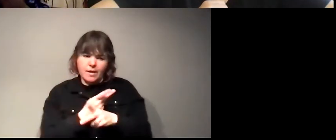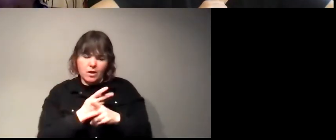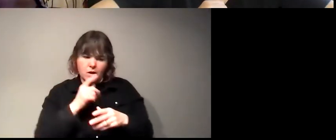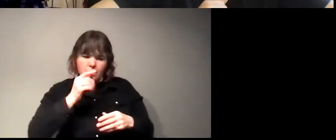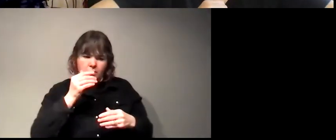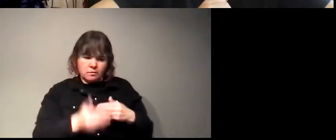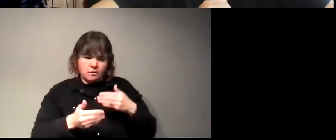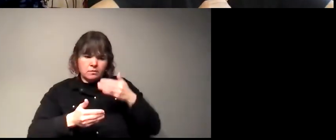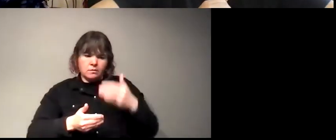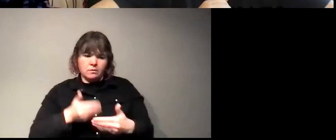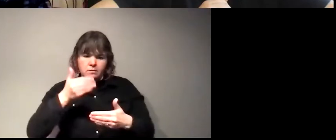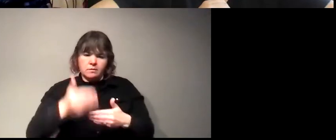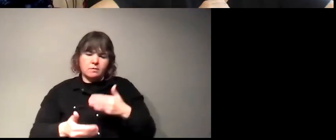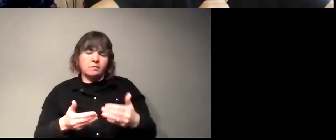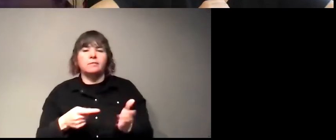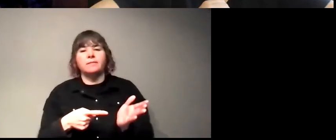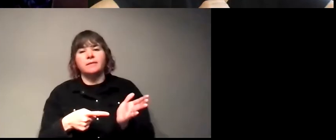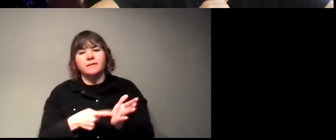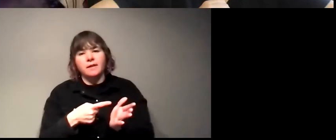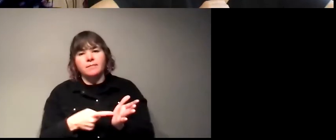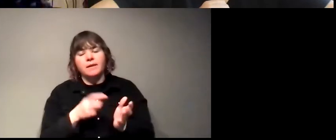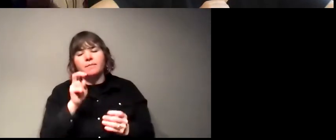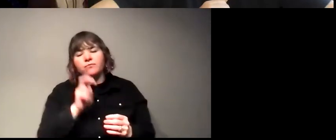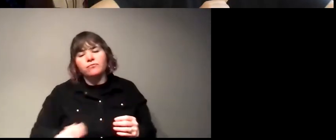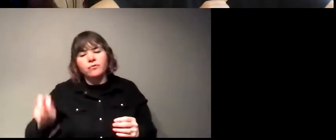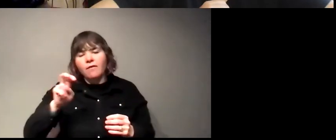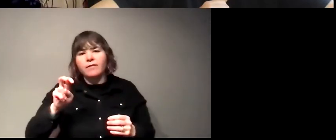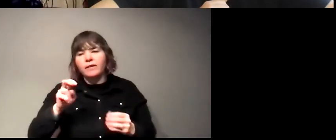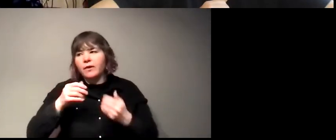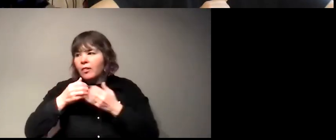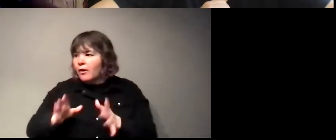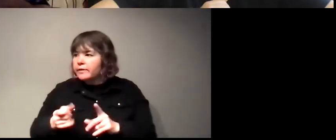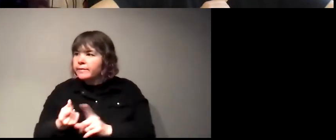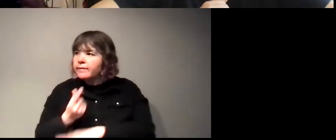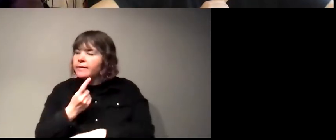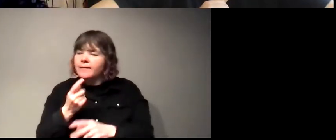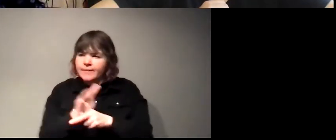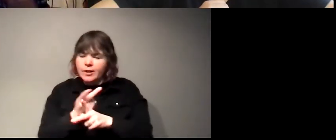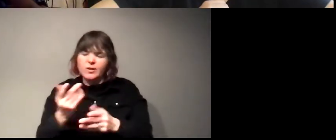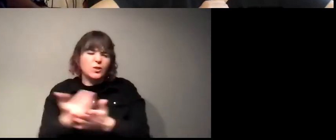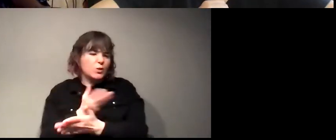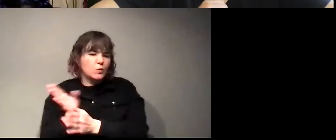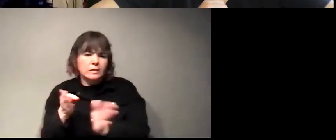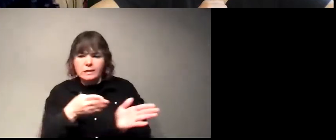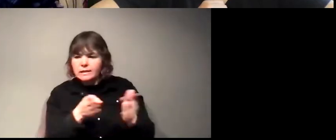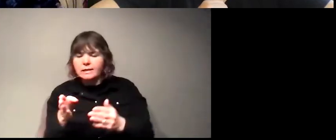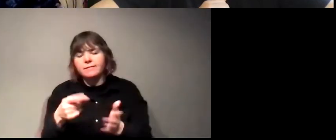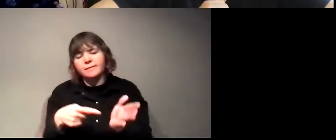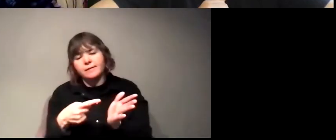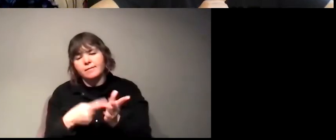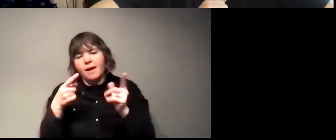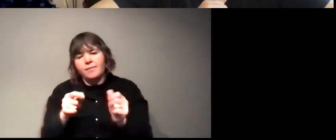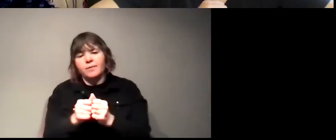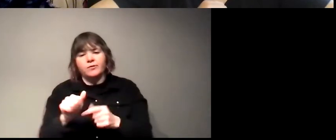Then you have to go. And sometimes, just like how if you're traveling somewhere and you get lost and then you have to figure out a new route, sometimes that happens with